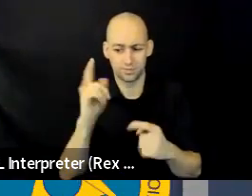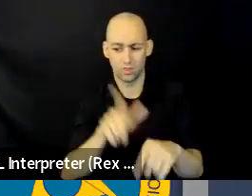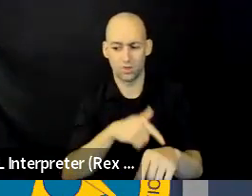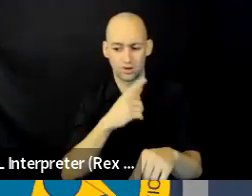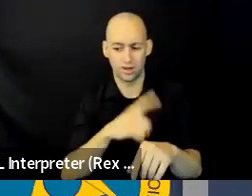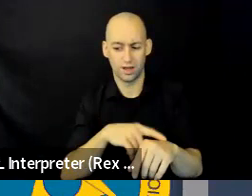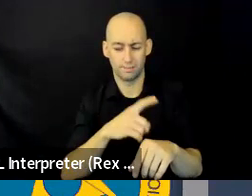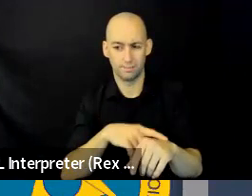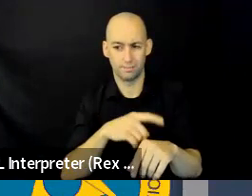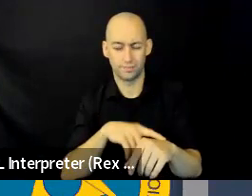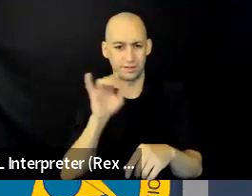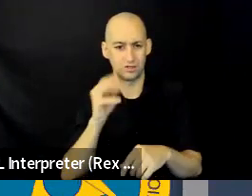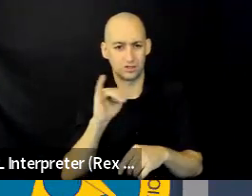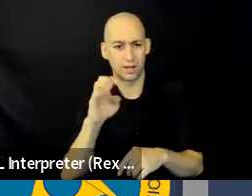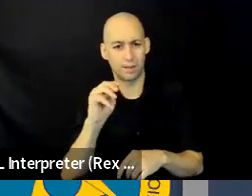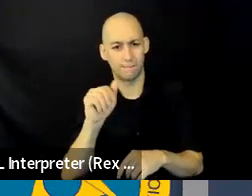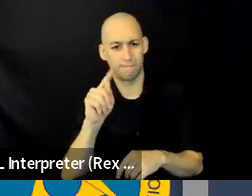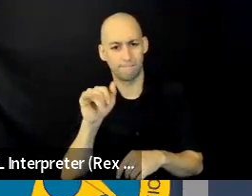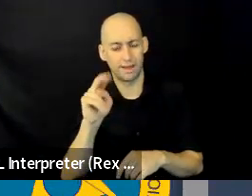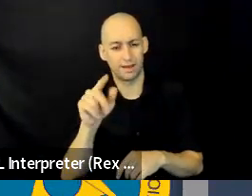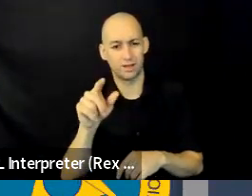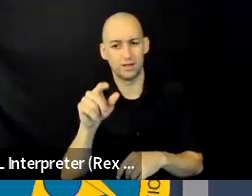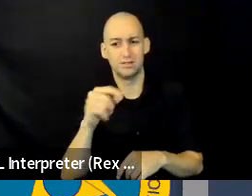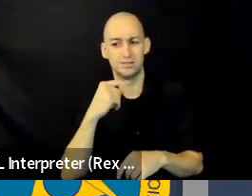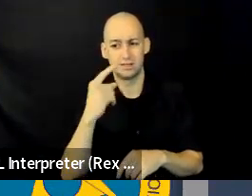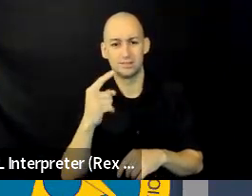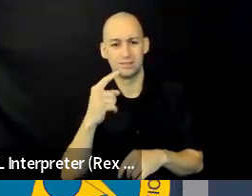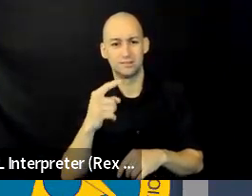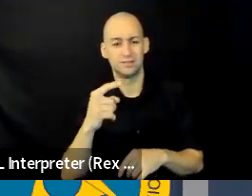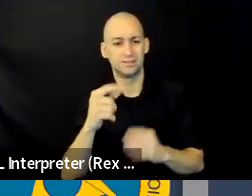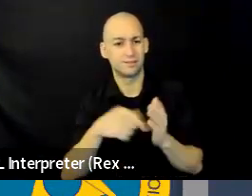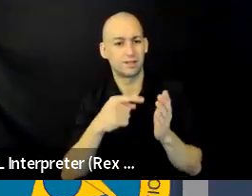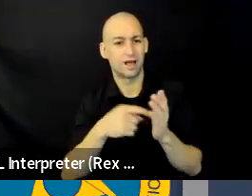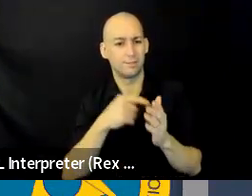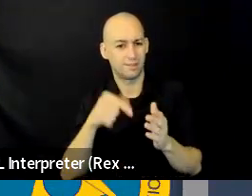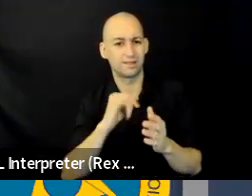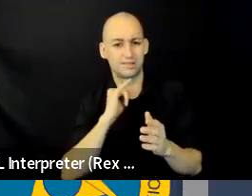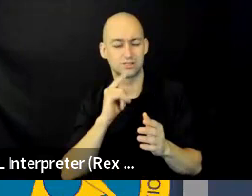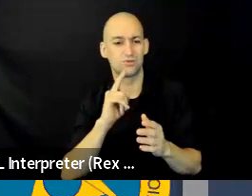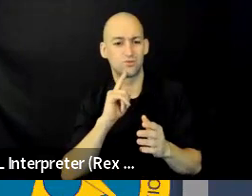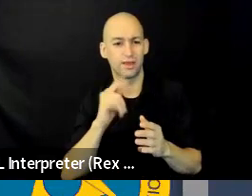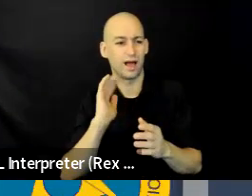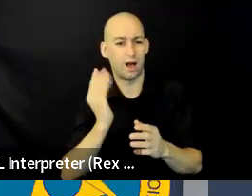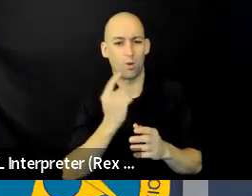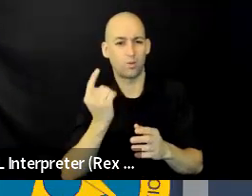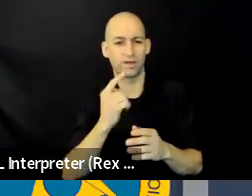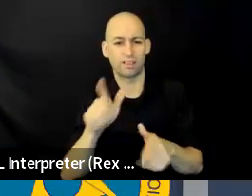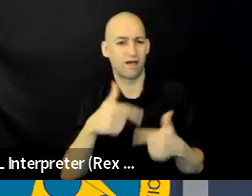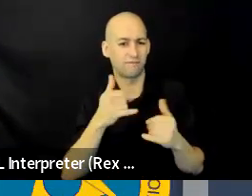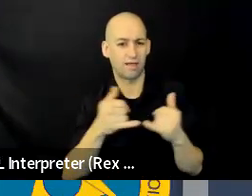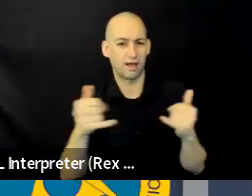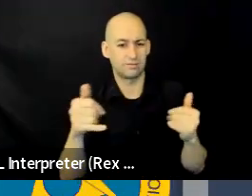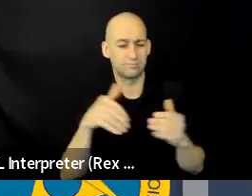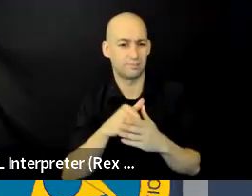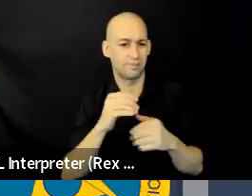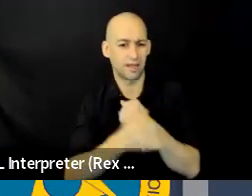as Jamie Mattioli stated, to where sometimes this is literally our only lifeline out of the county. This is our